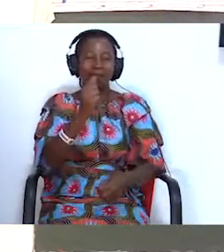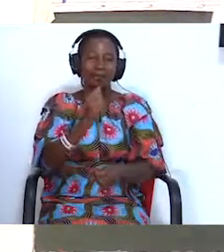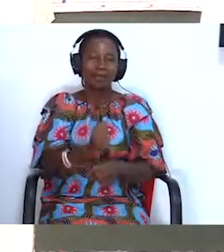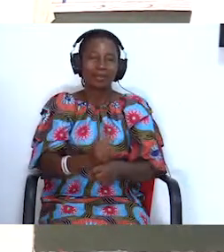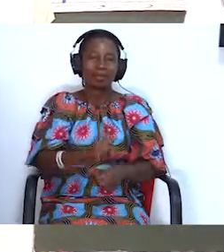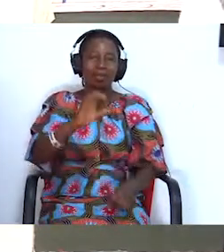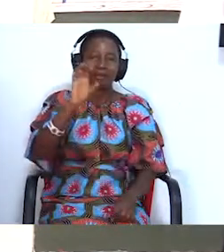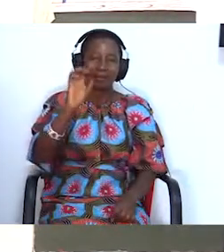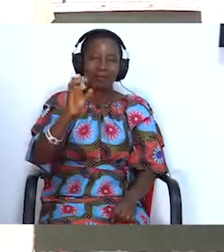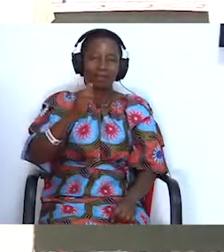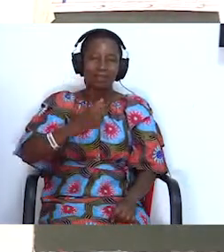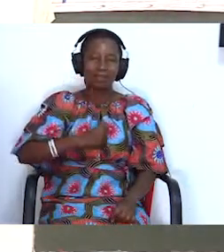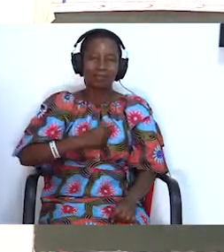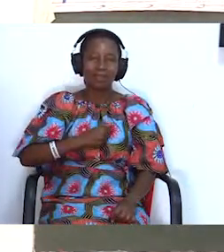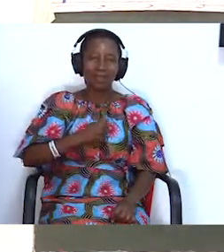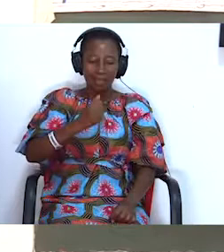hands on my arm,